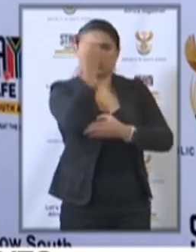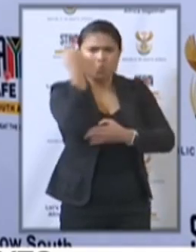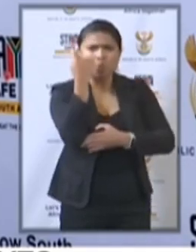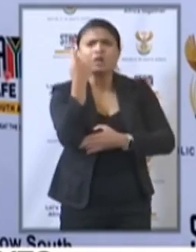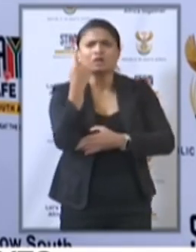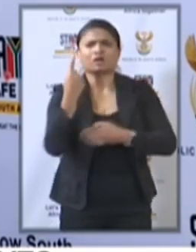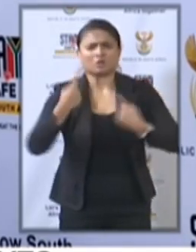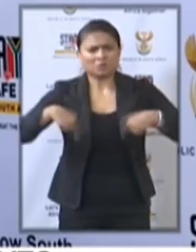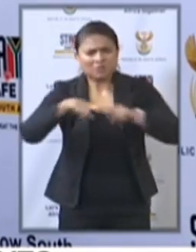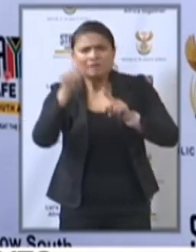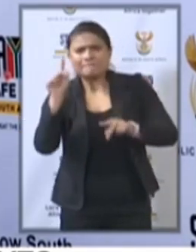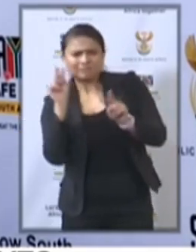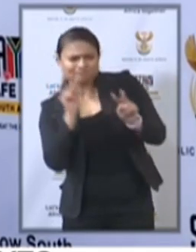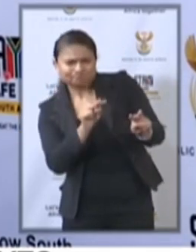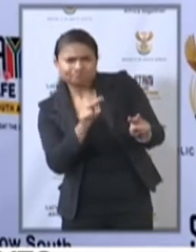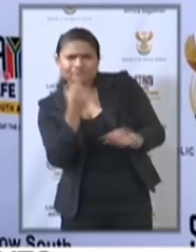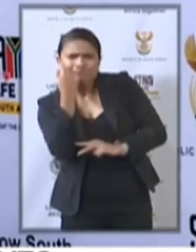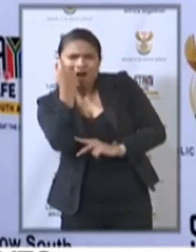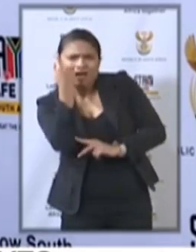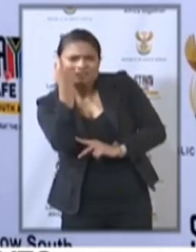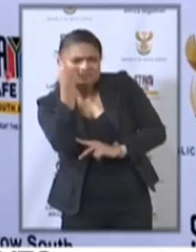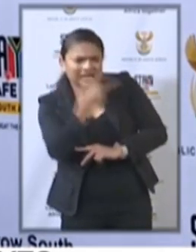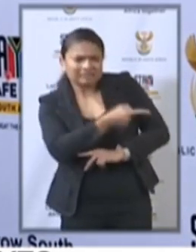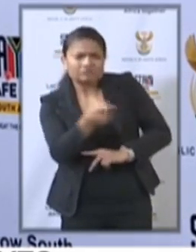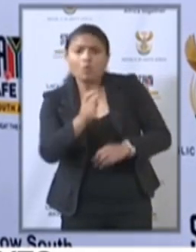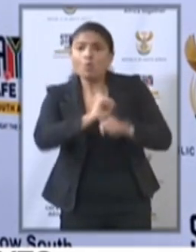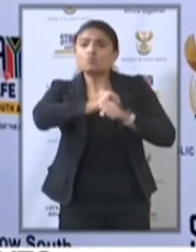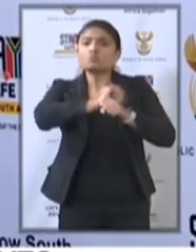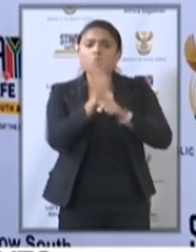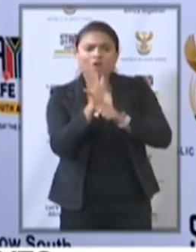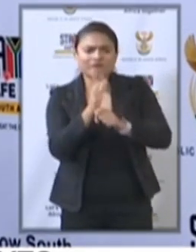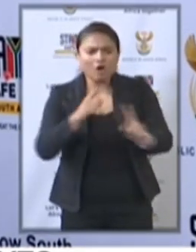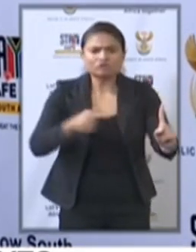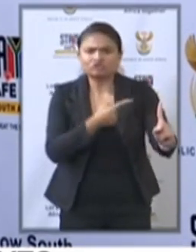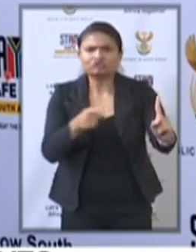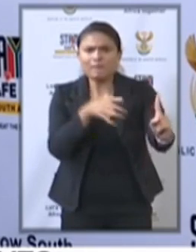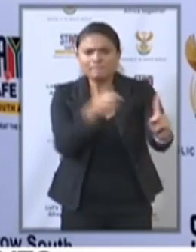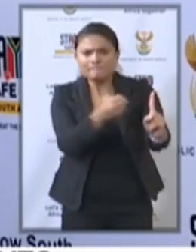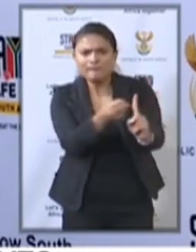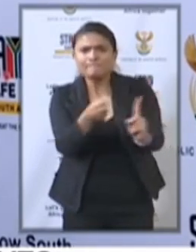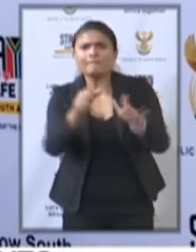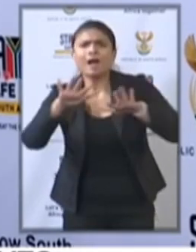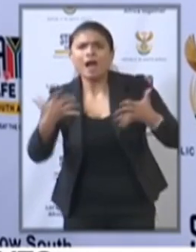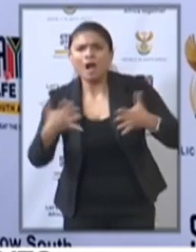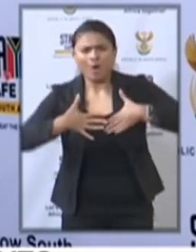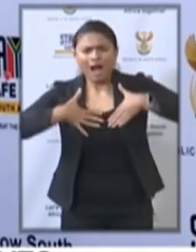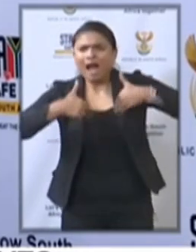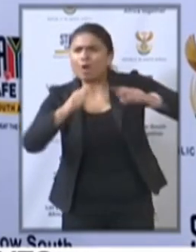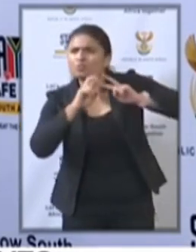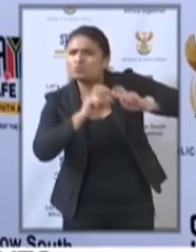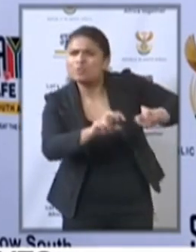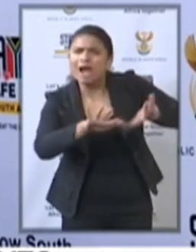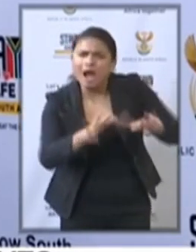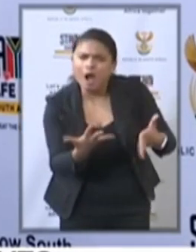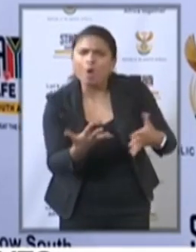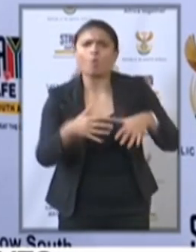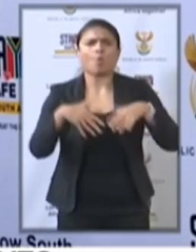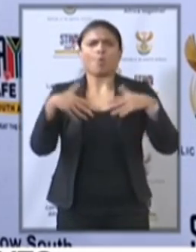and focusing on the demographic, social health, and socio-economic well-being of the entire study